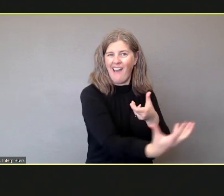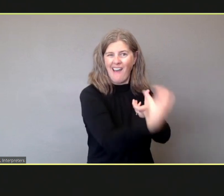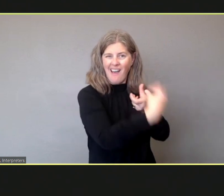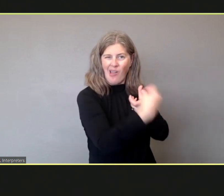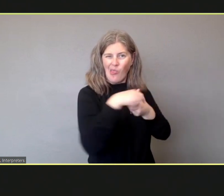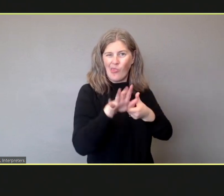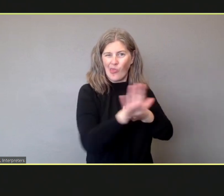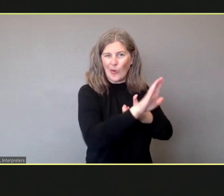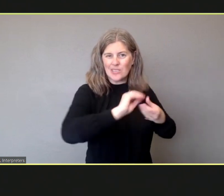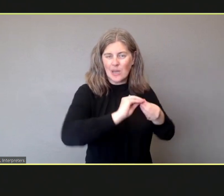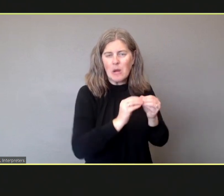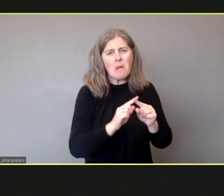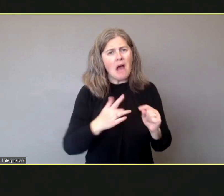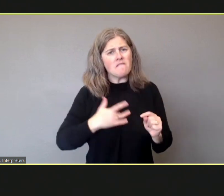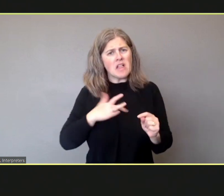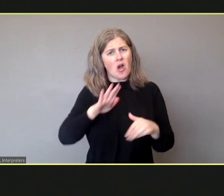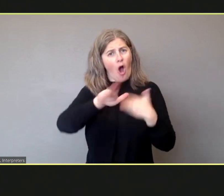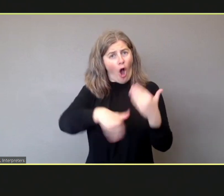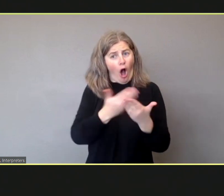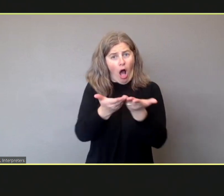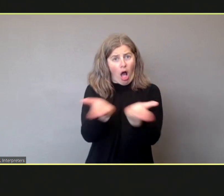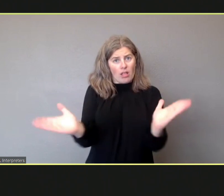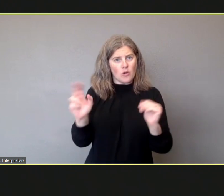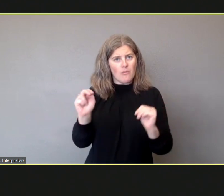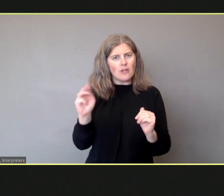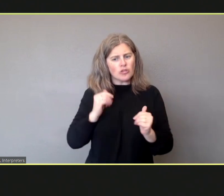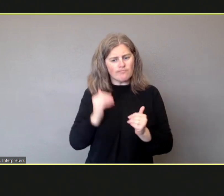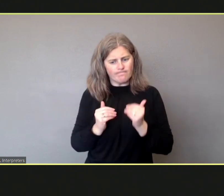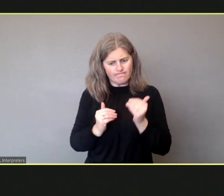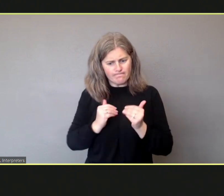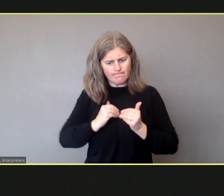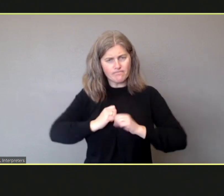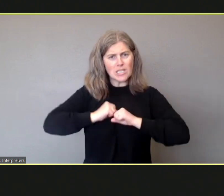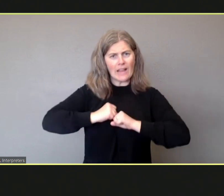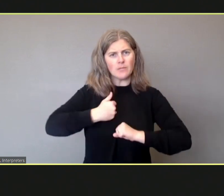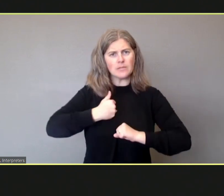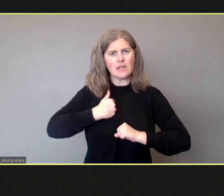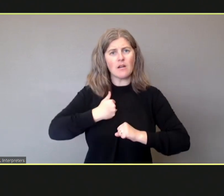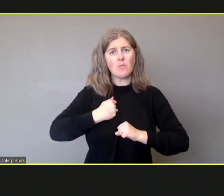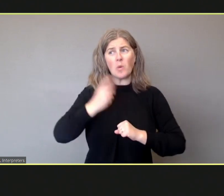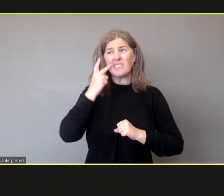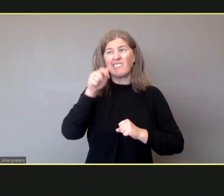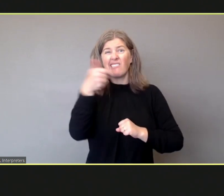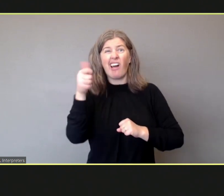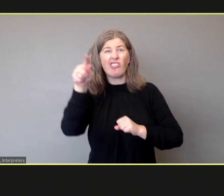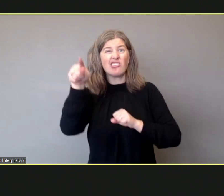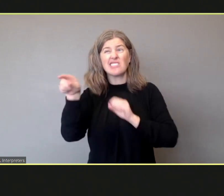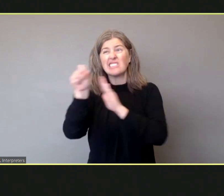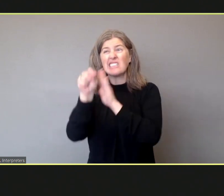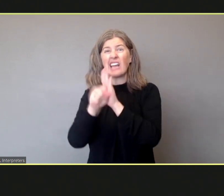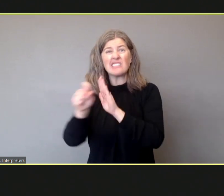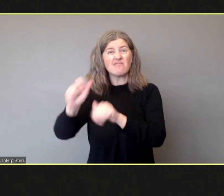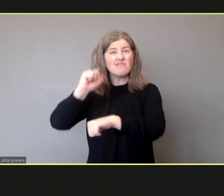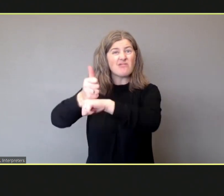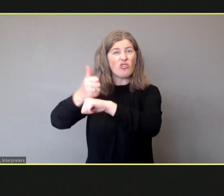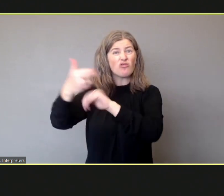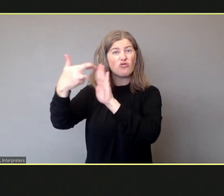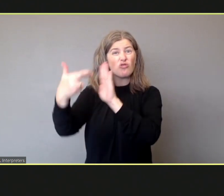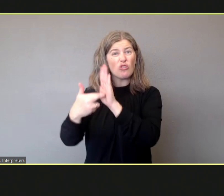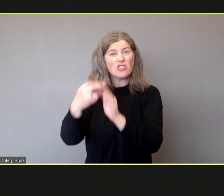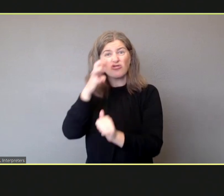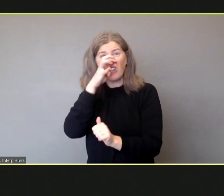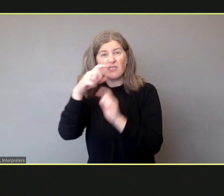Mexico should be taking steps, but we're not seeing other states imposing restrictions